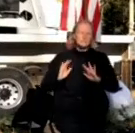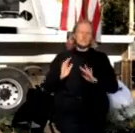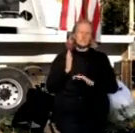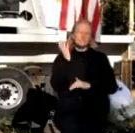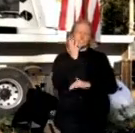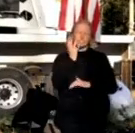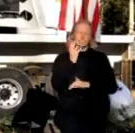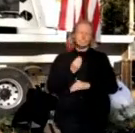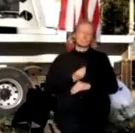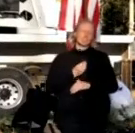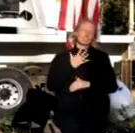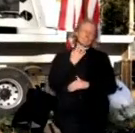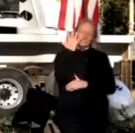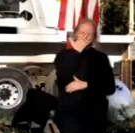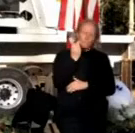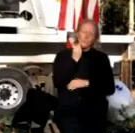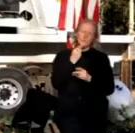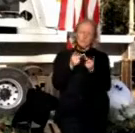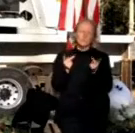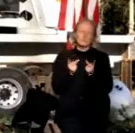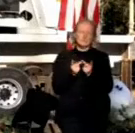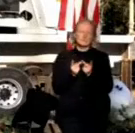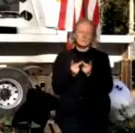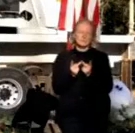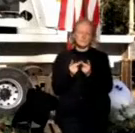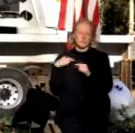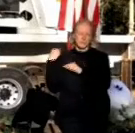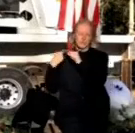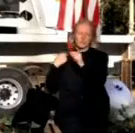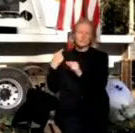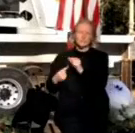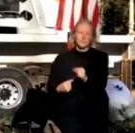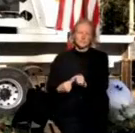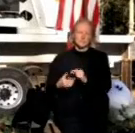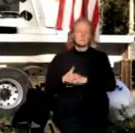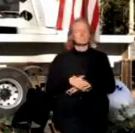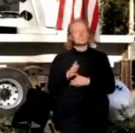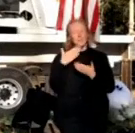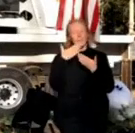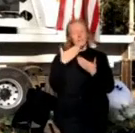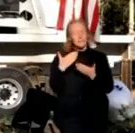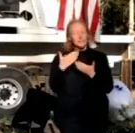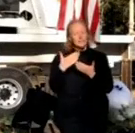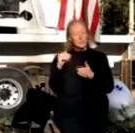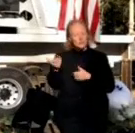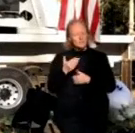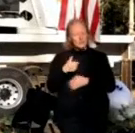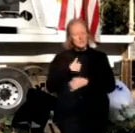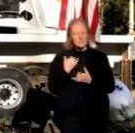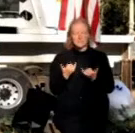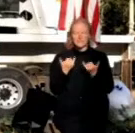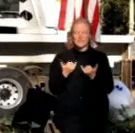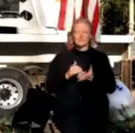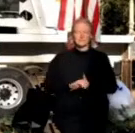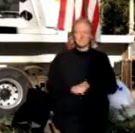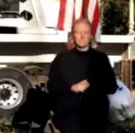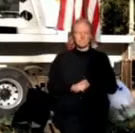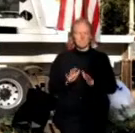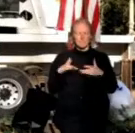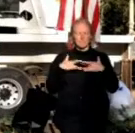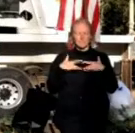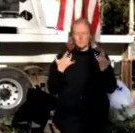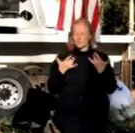and extraordinarily beautiful places they are for generations to come. So thank you very much for inviting me here today. Thrilled